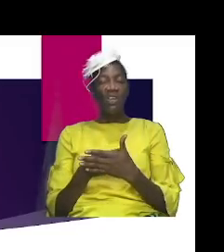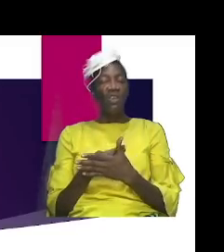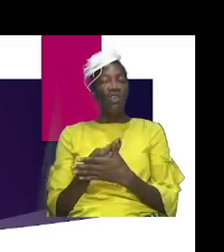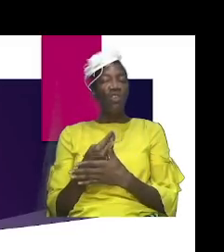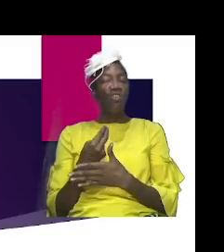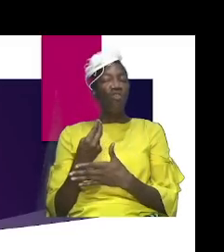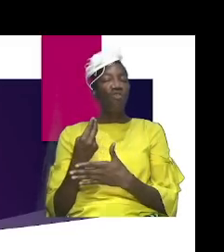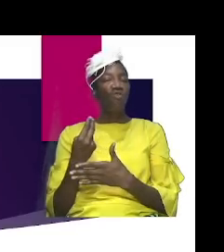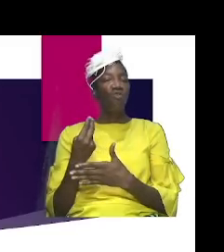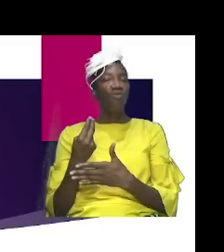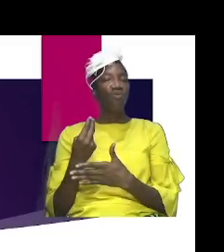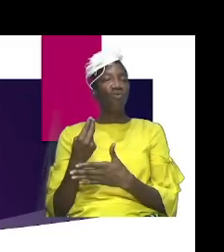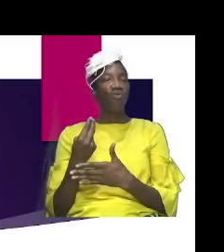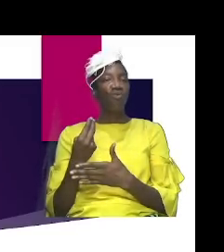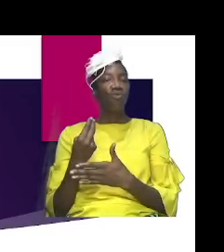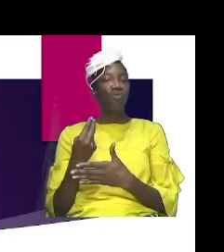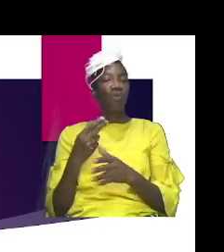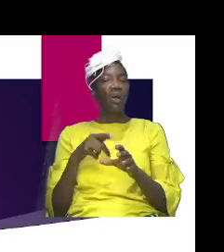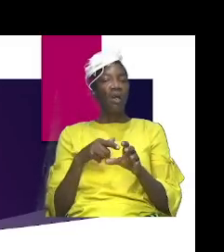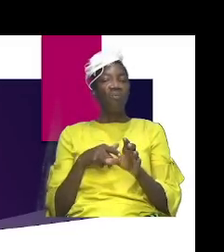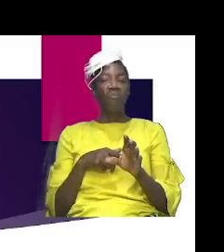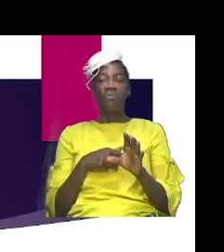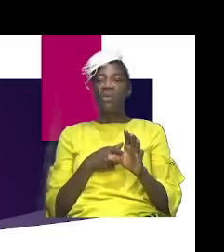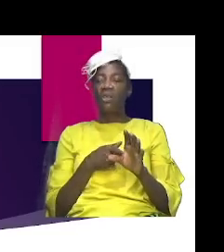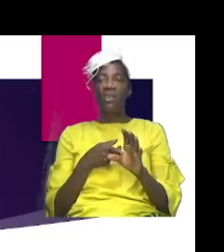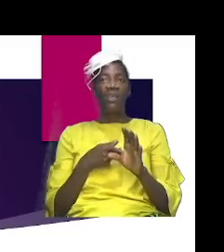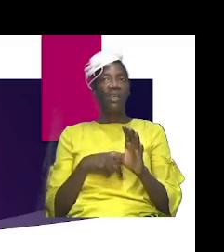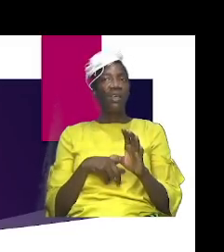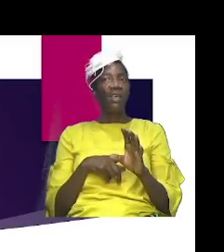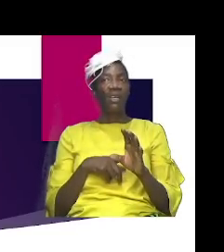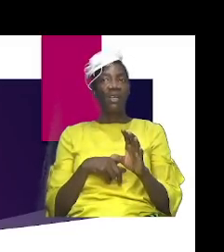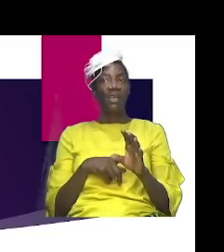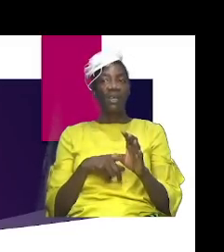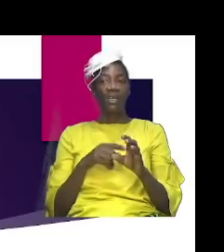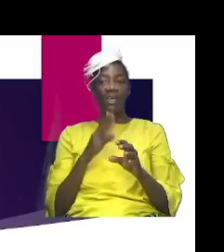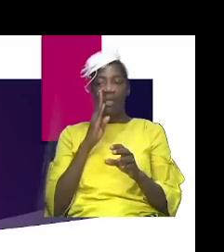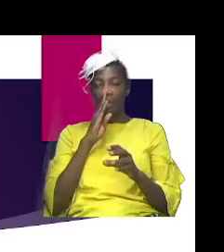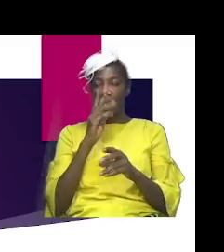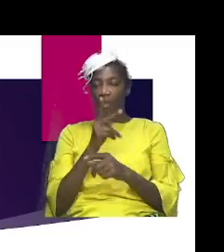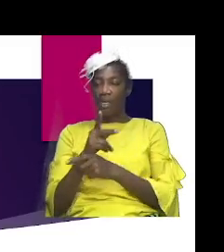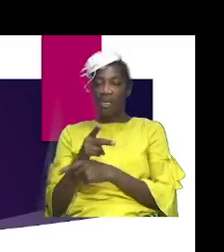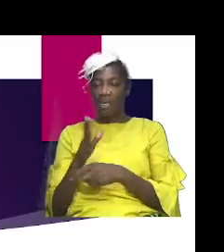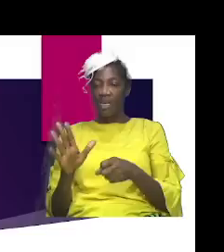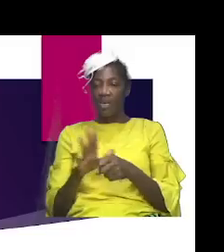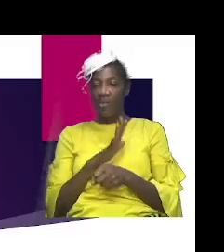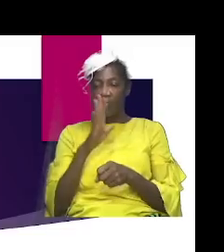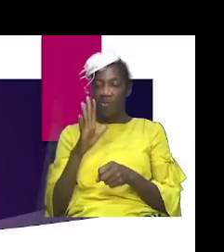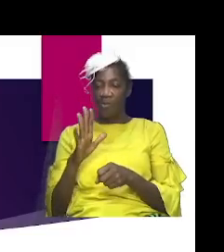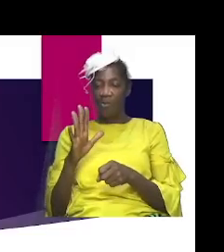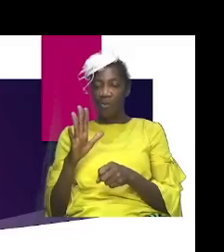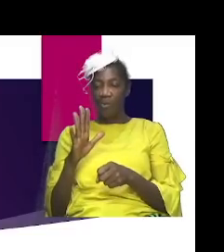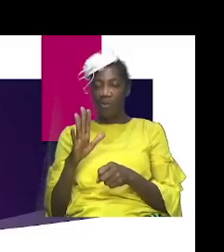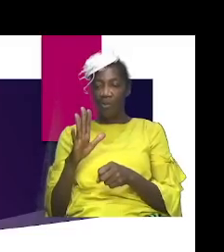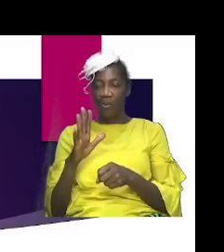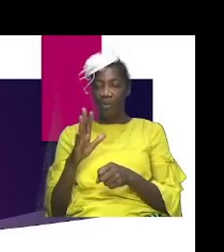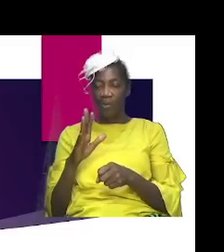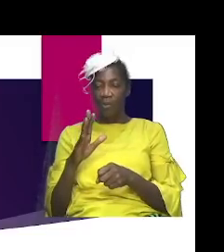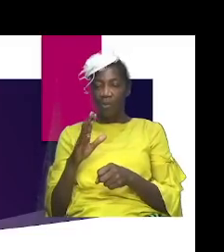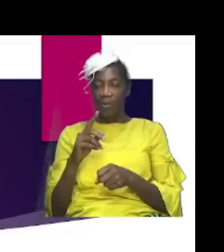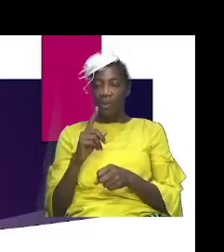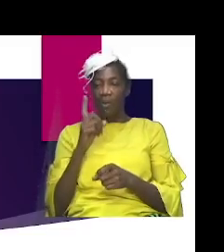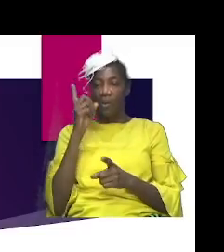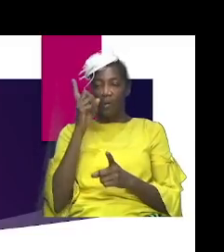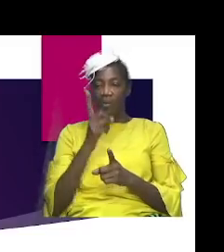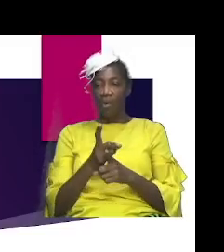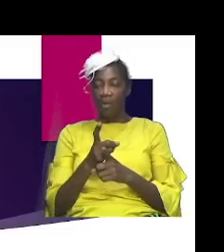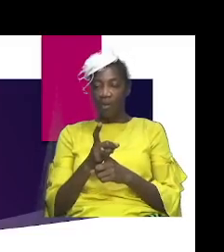new beginnings, so to speak. So be very careful, saints of God. It is going to be thorough. It is going